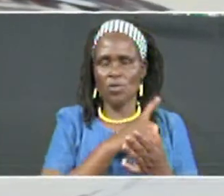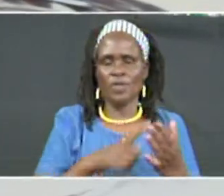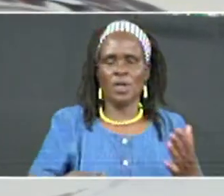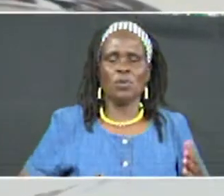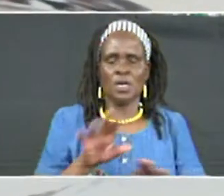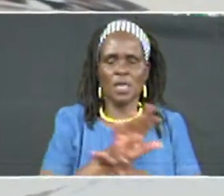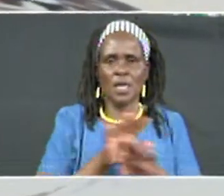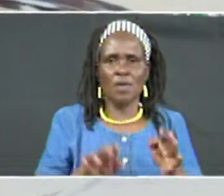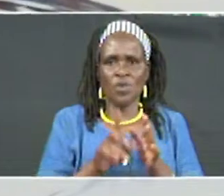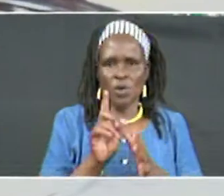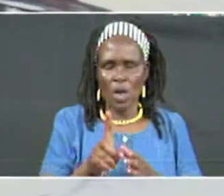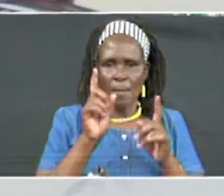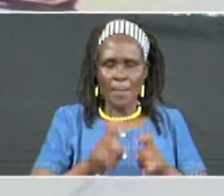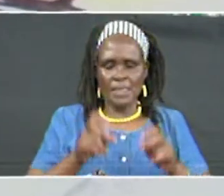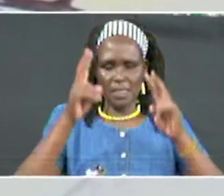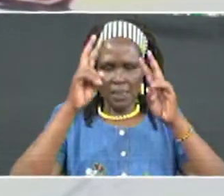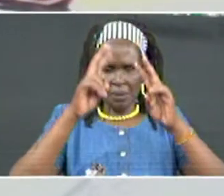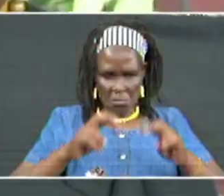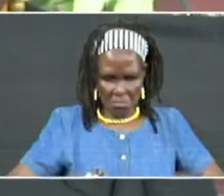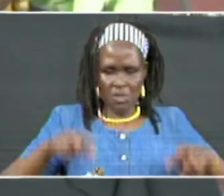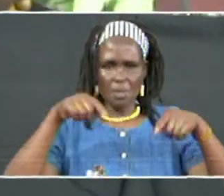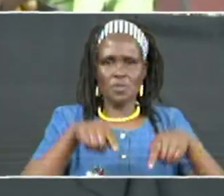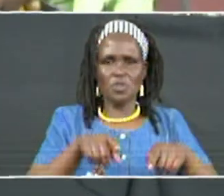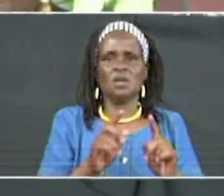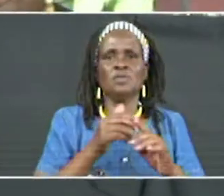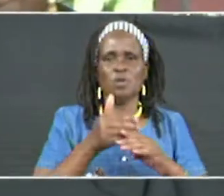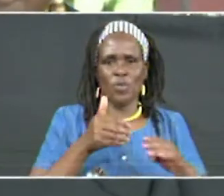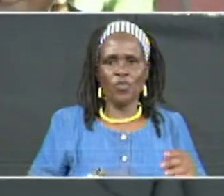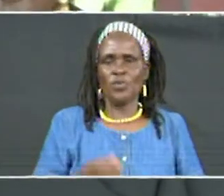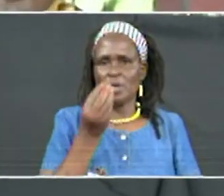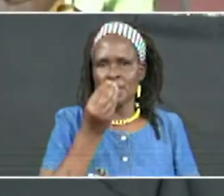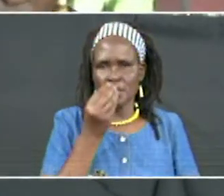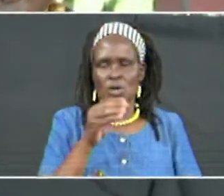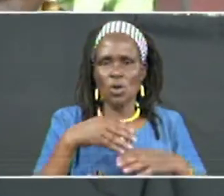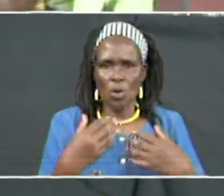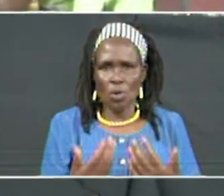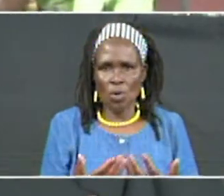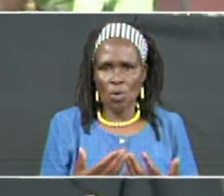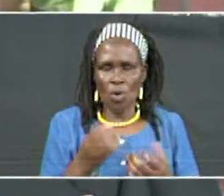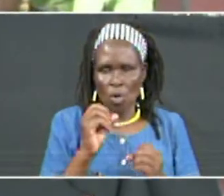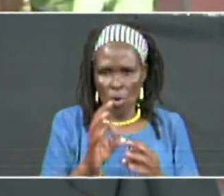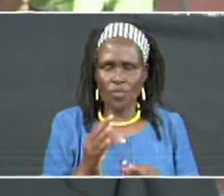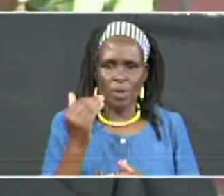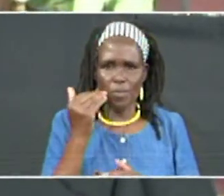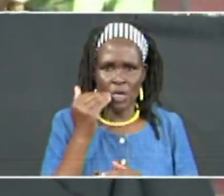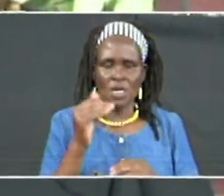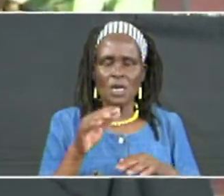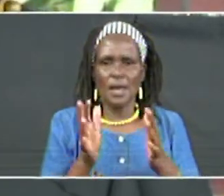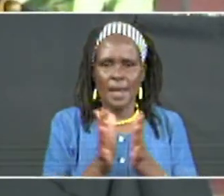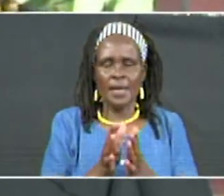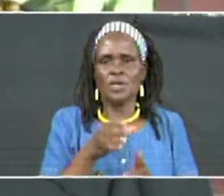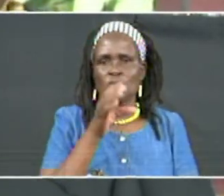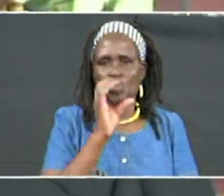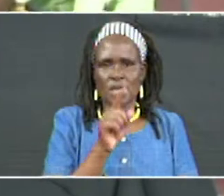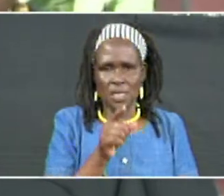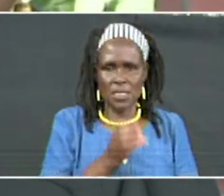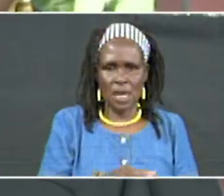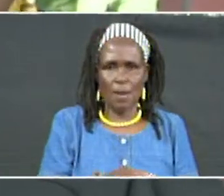to examine themselves before they eat of the bread and drink of the cup."